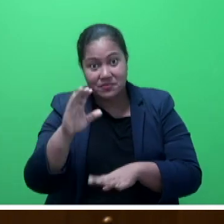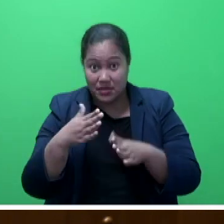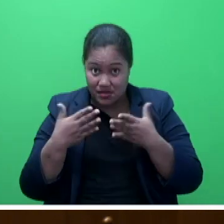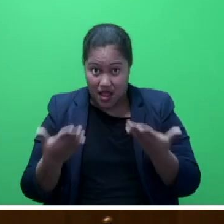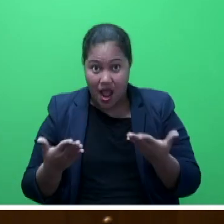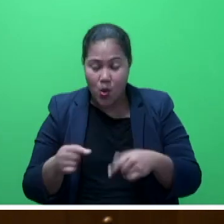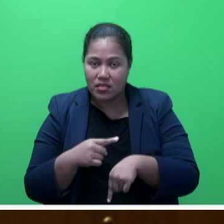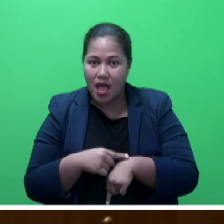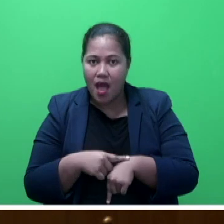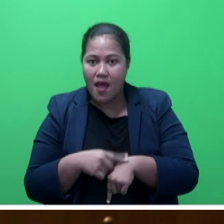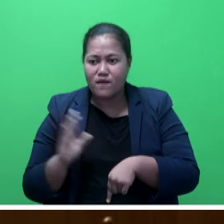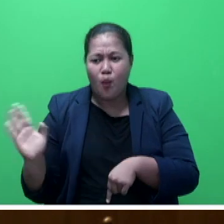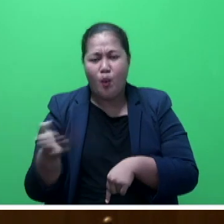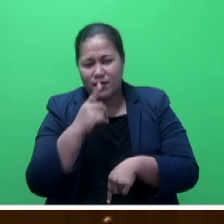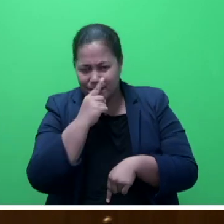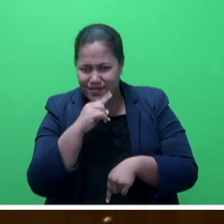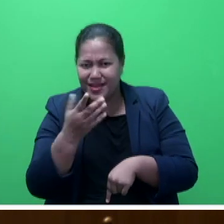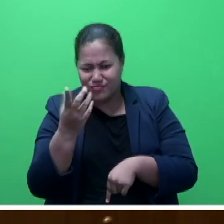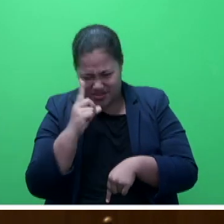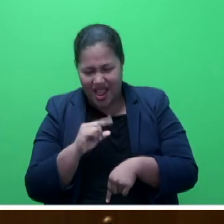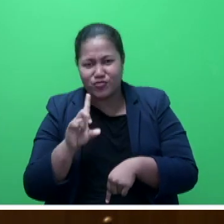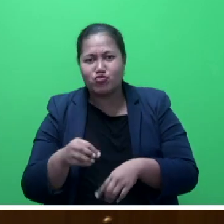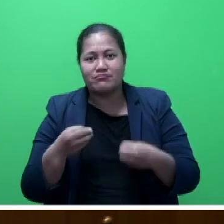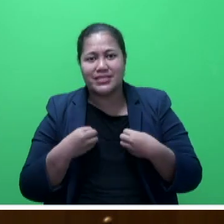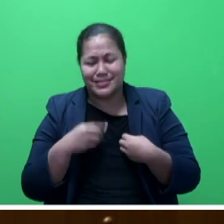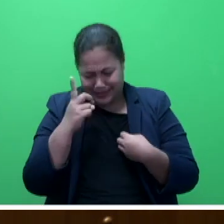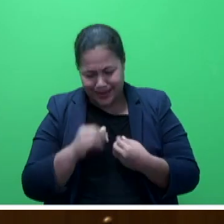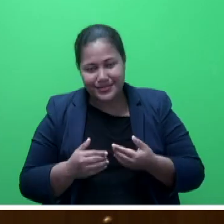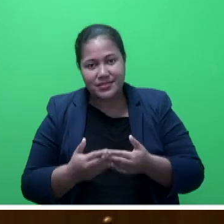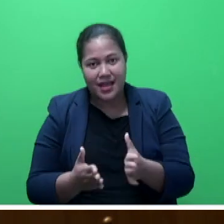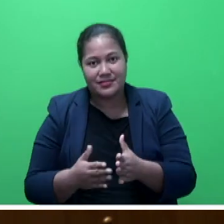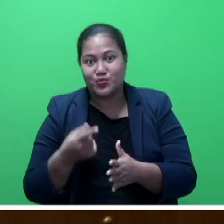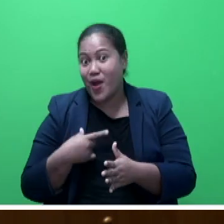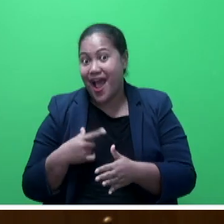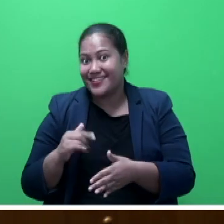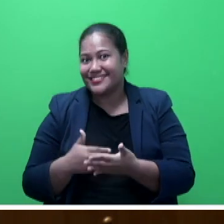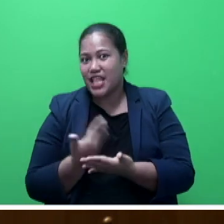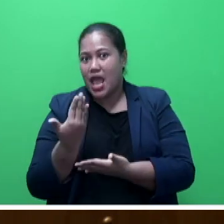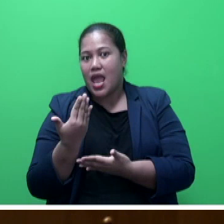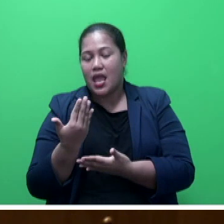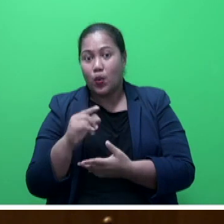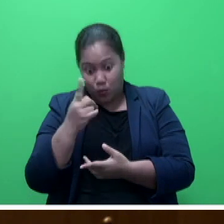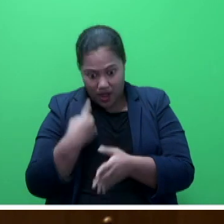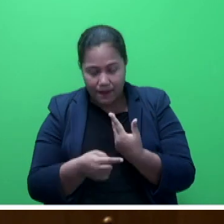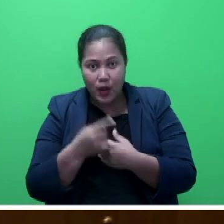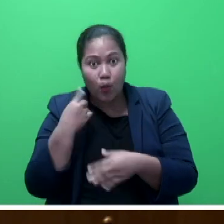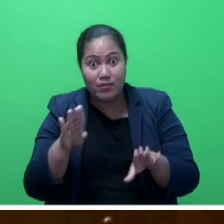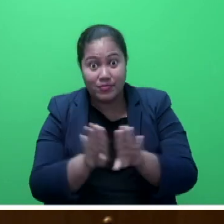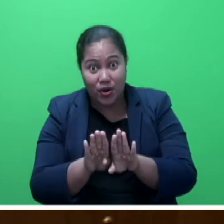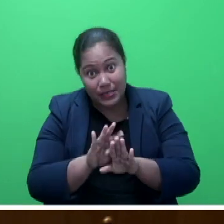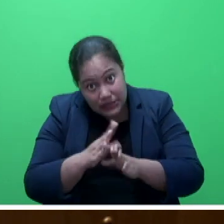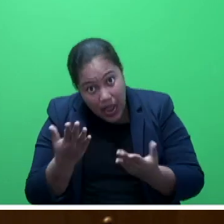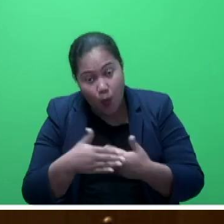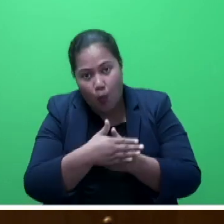all those who can make such investments to make them. The day will come when our borders reopen. We will